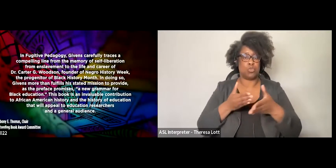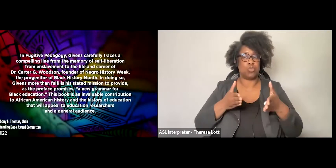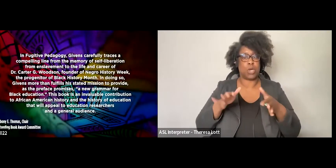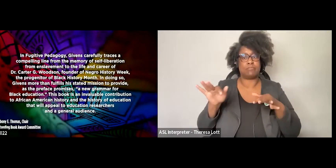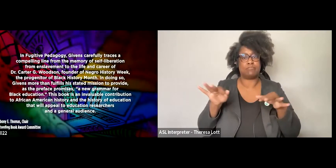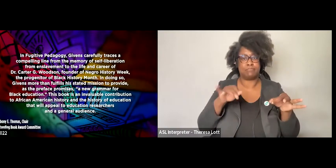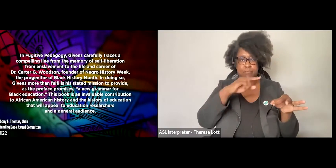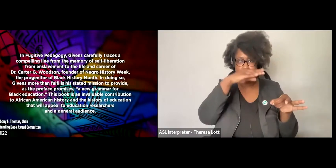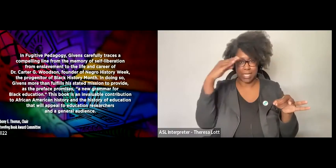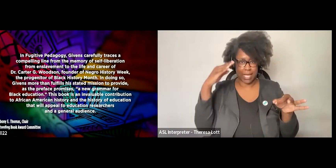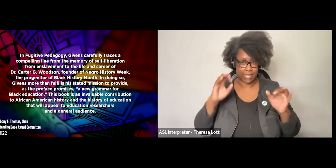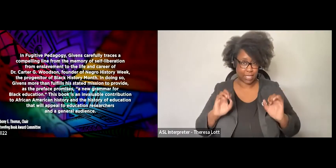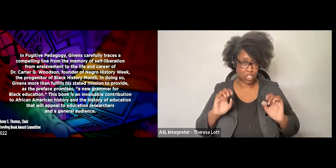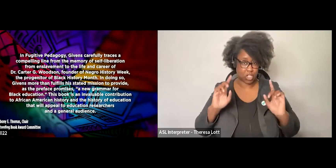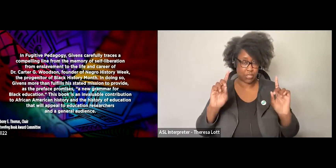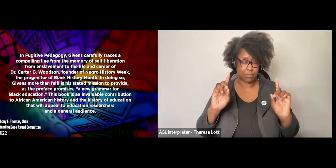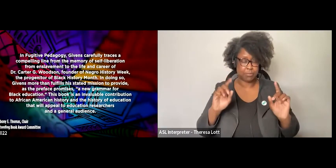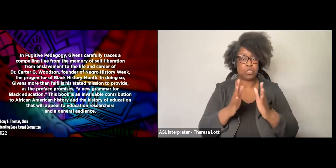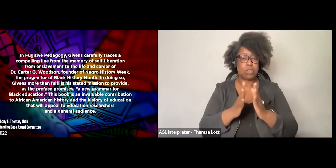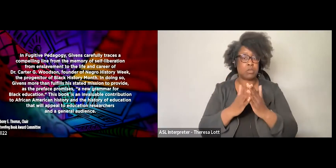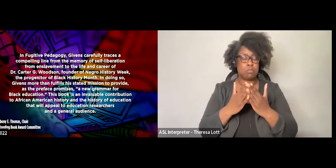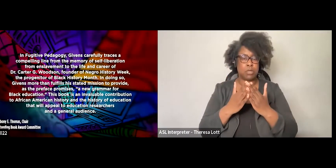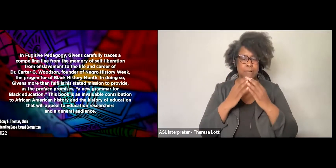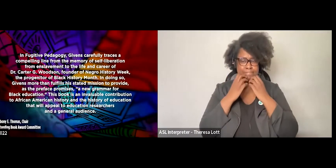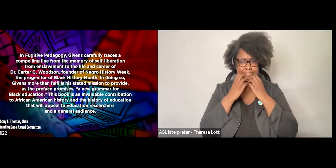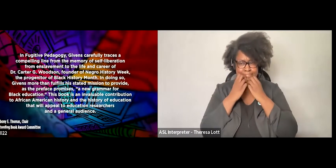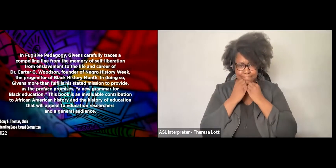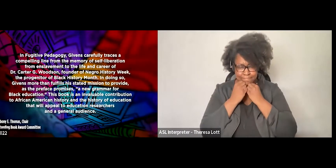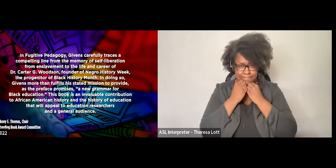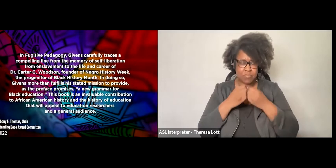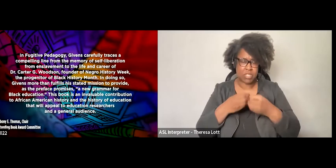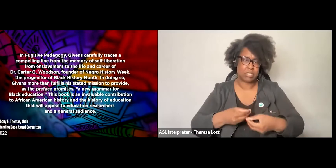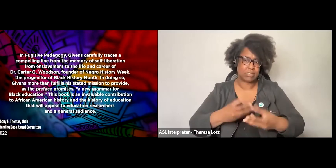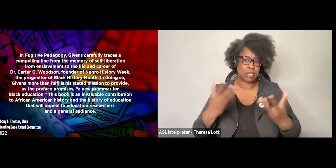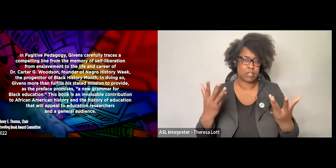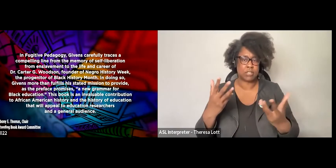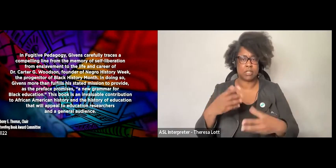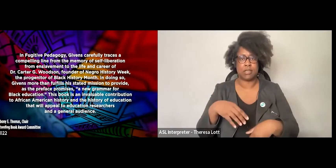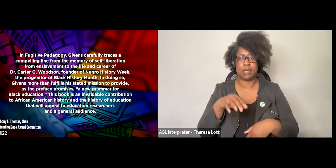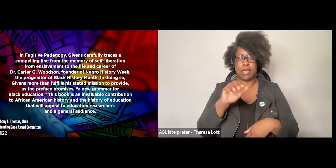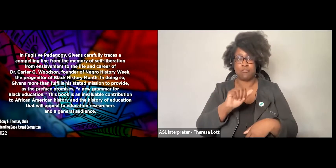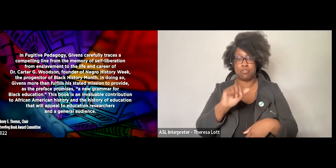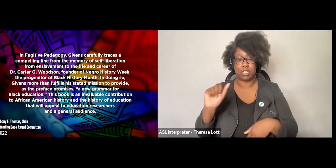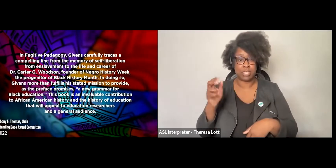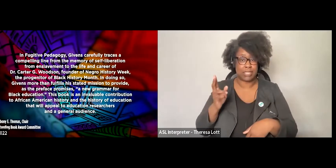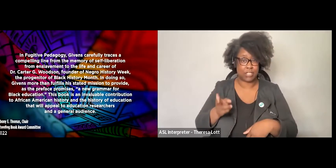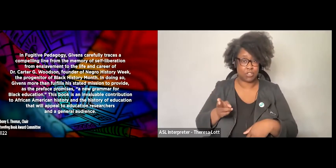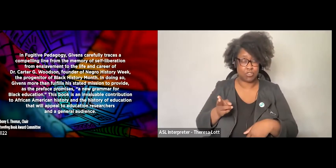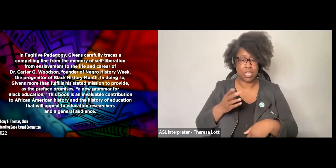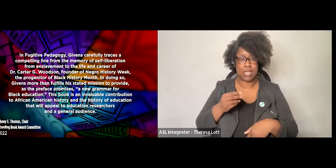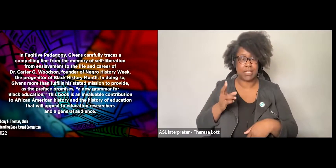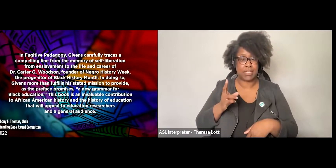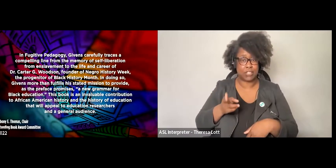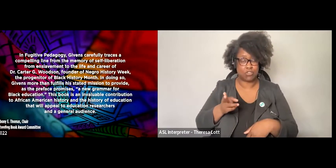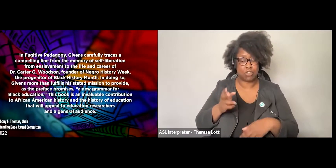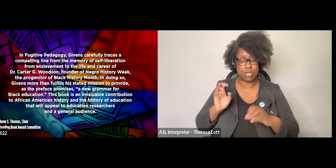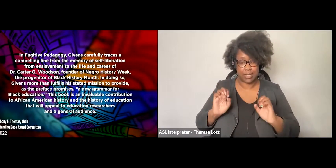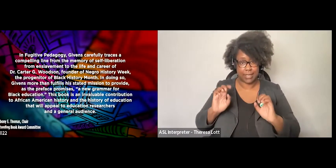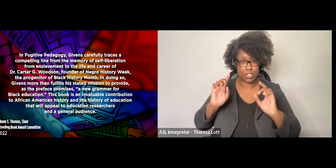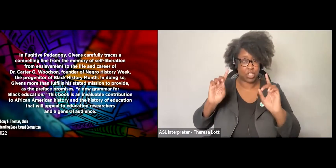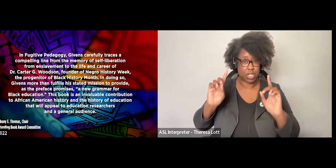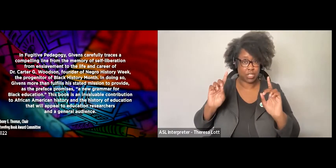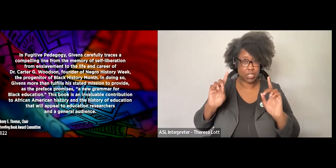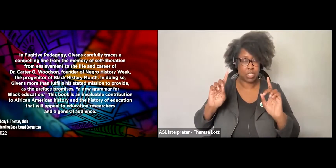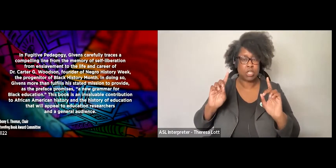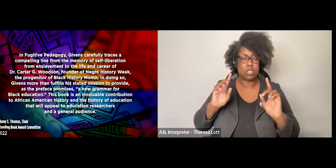education. This book is an invaluable contribution to African American history and the history of education that will appeal